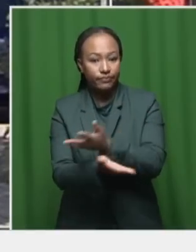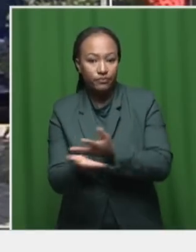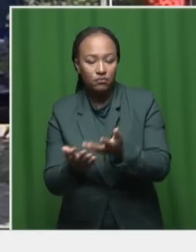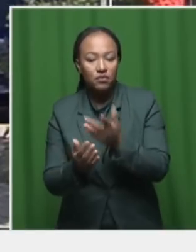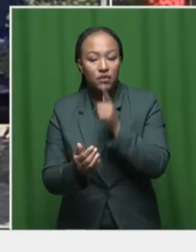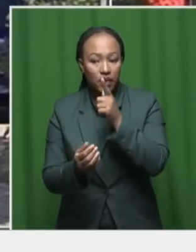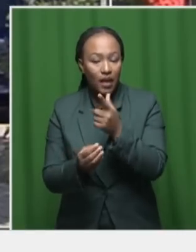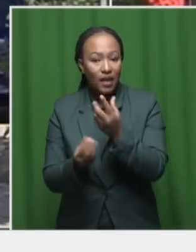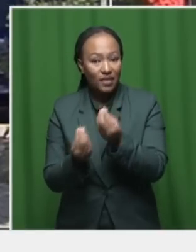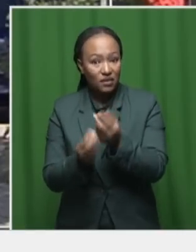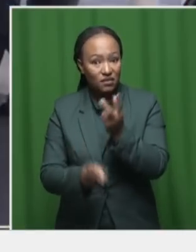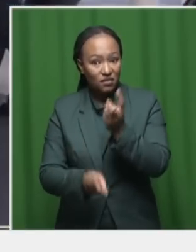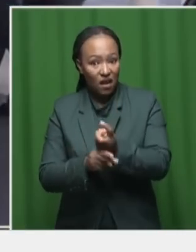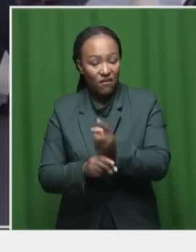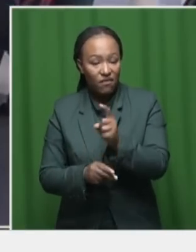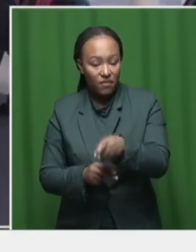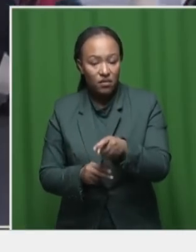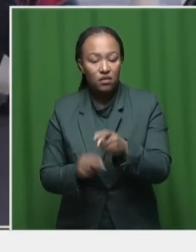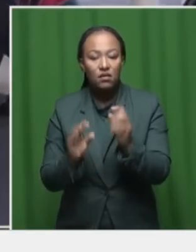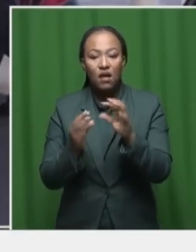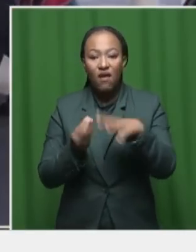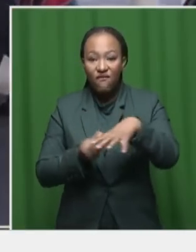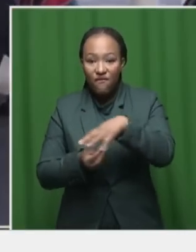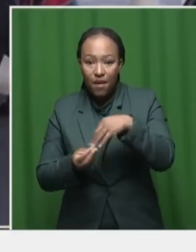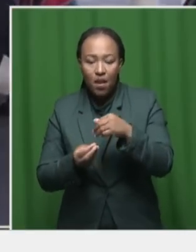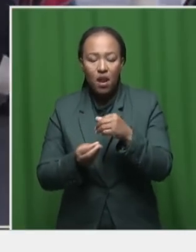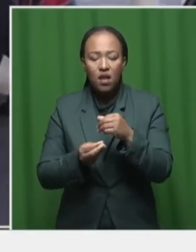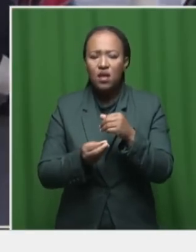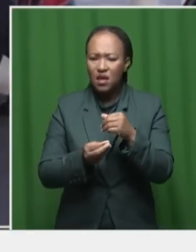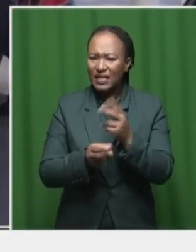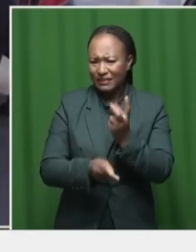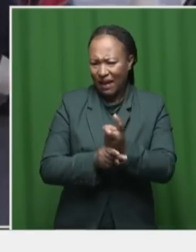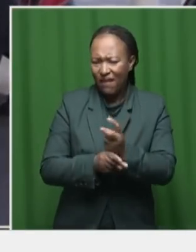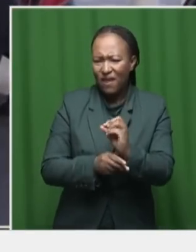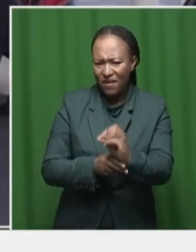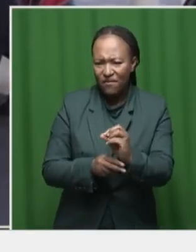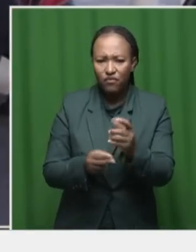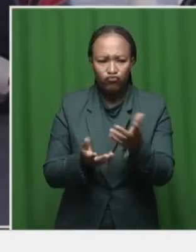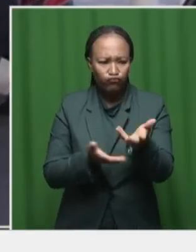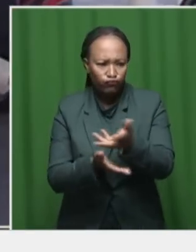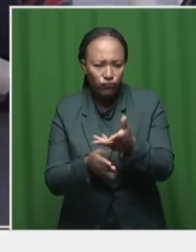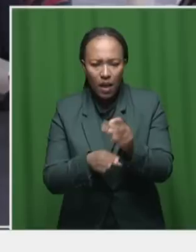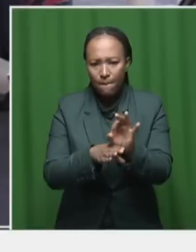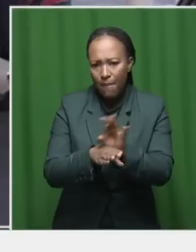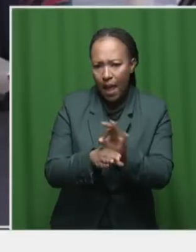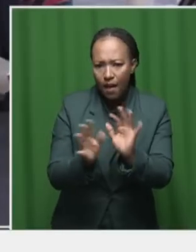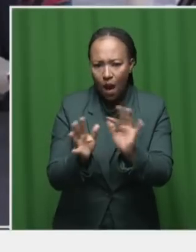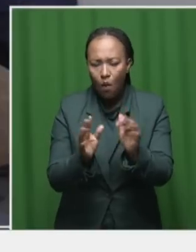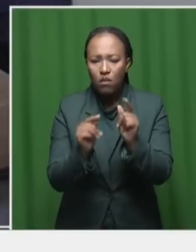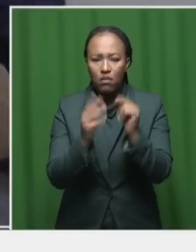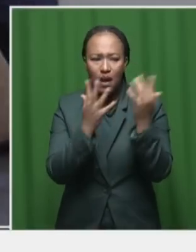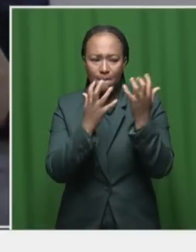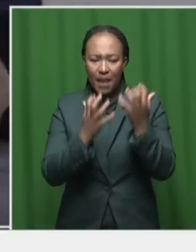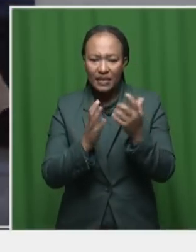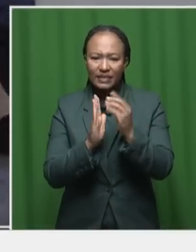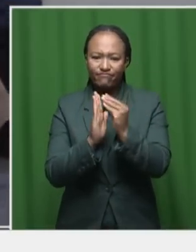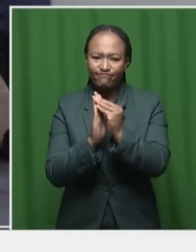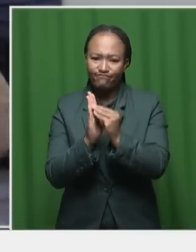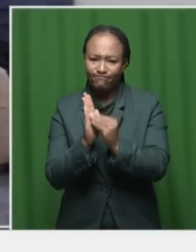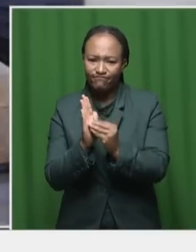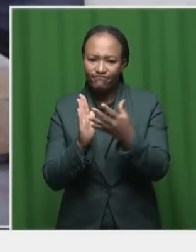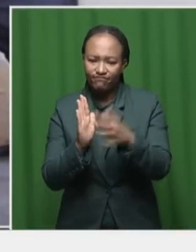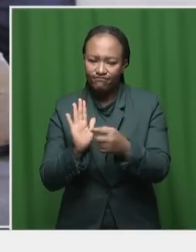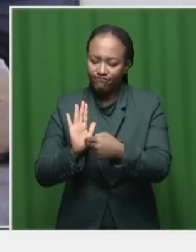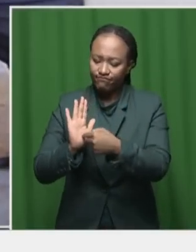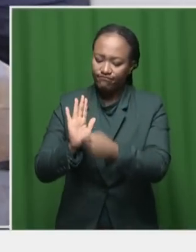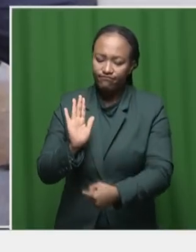tough. We have to have a family plan. We have to plan ahead and then start drawing up a budget. And the budget is a living document. You